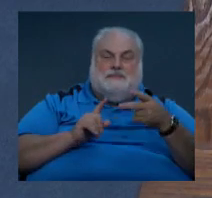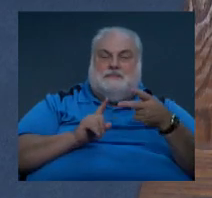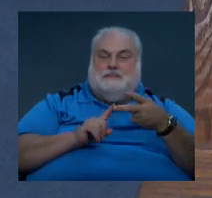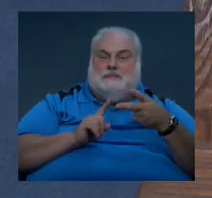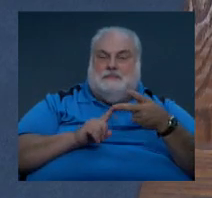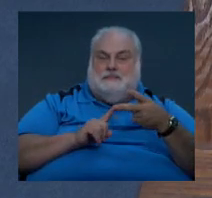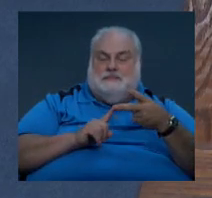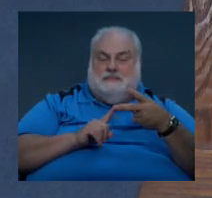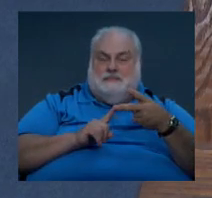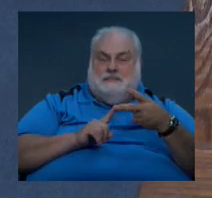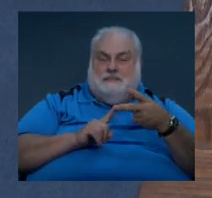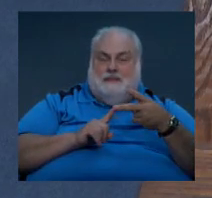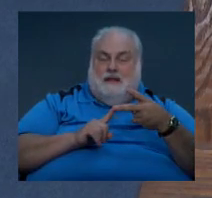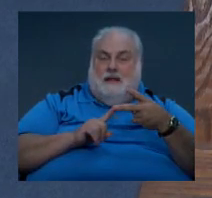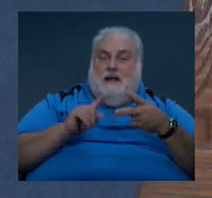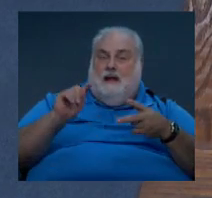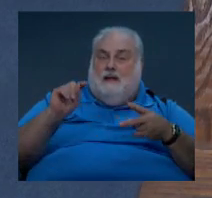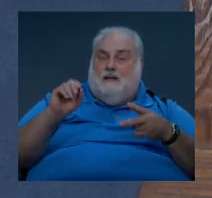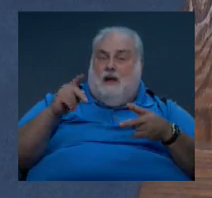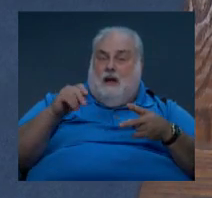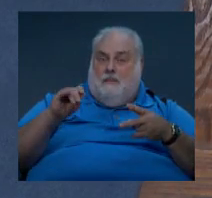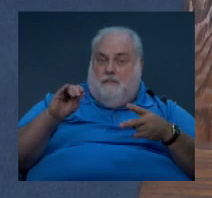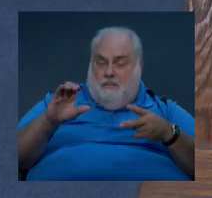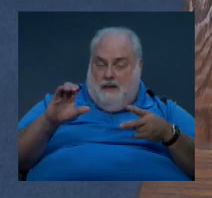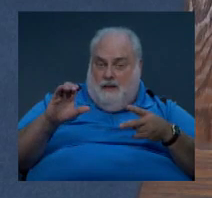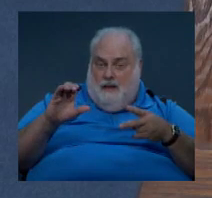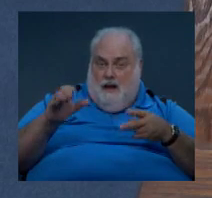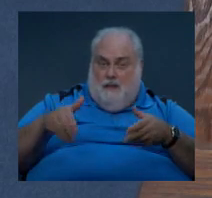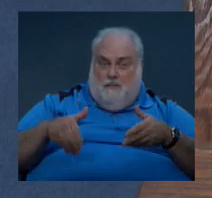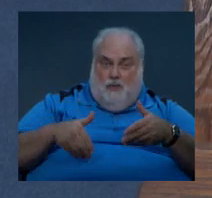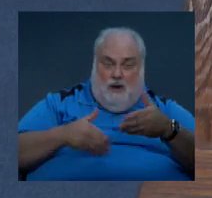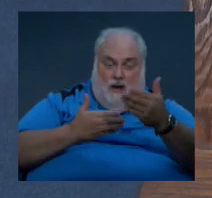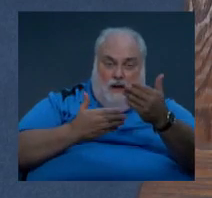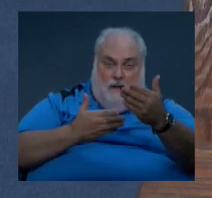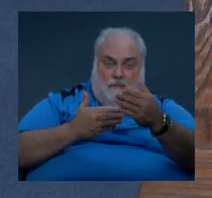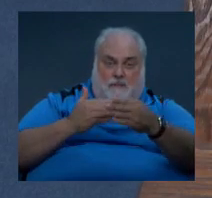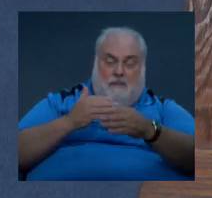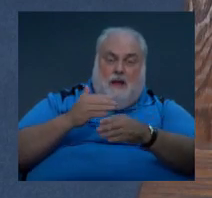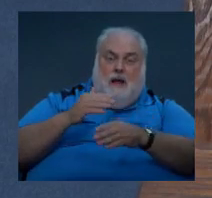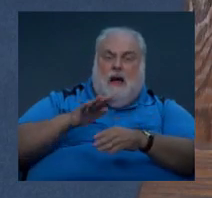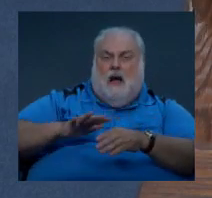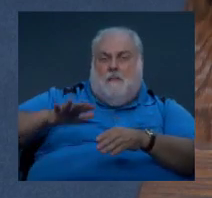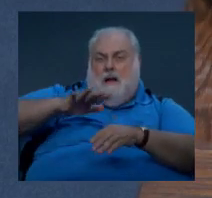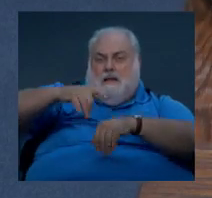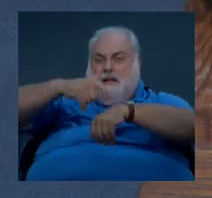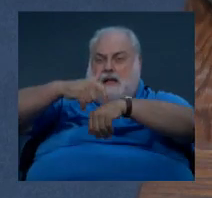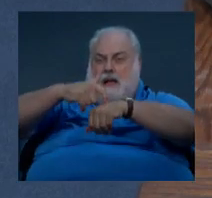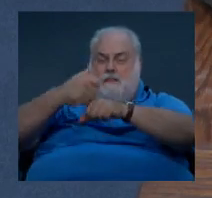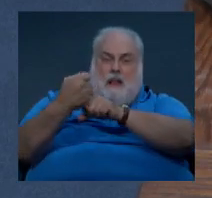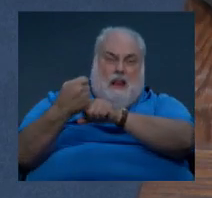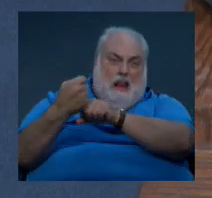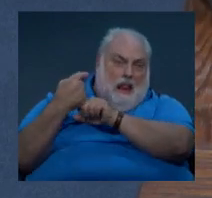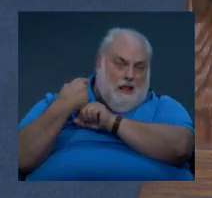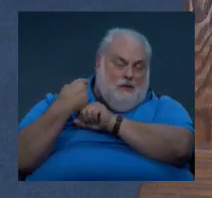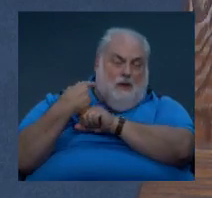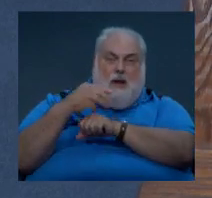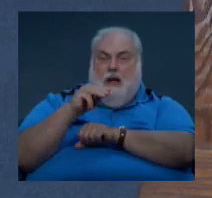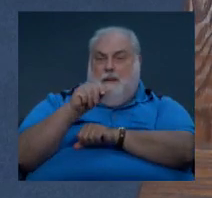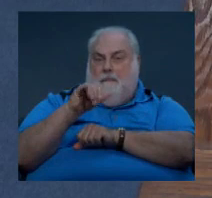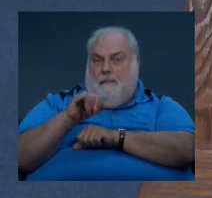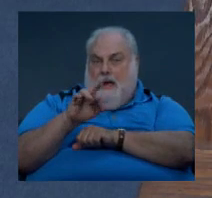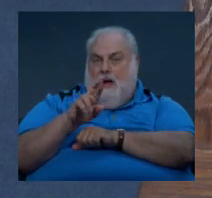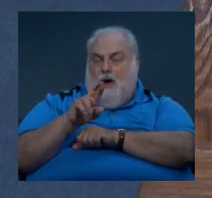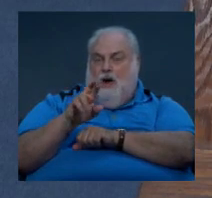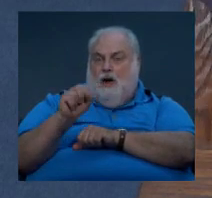Secondly, the topic that I want to bring up tonight is about this time last year, and I'm sure Mayor Stodola